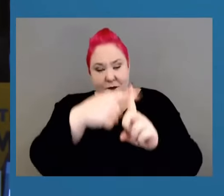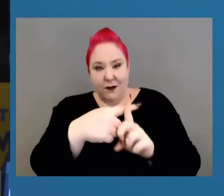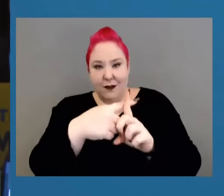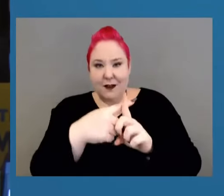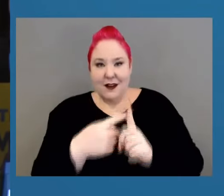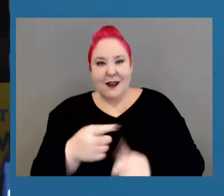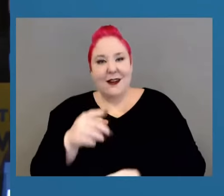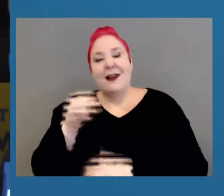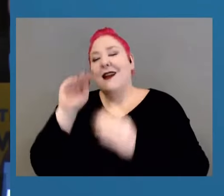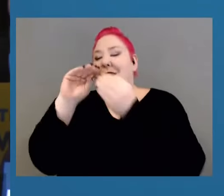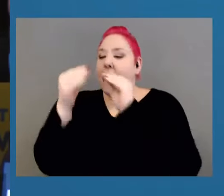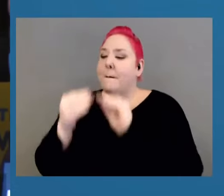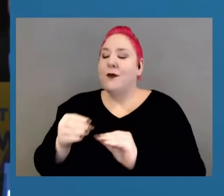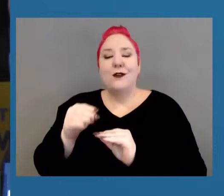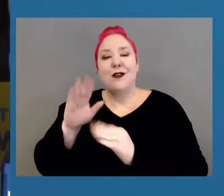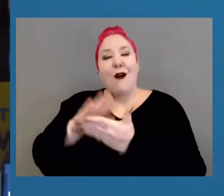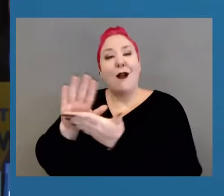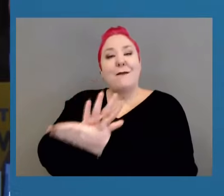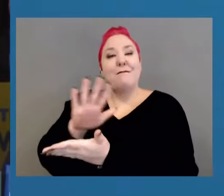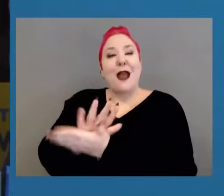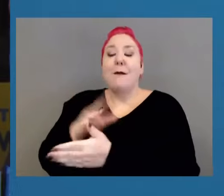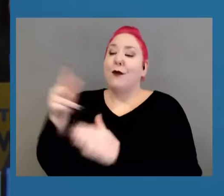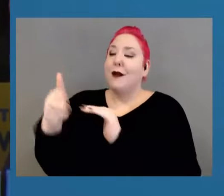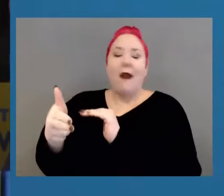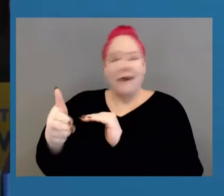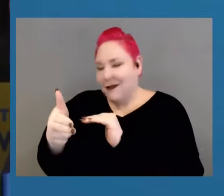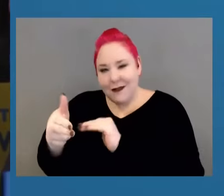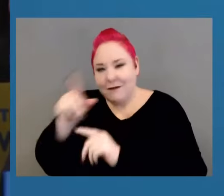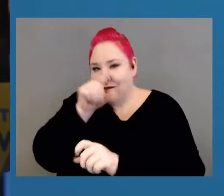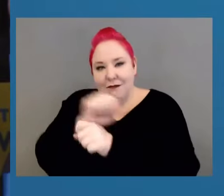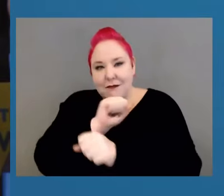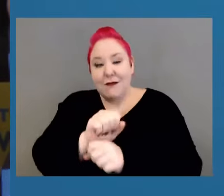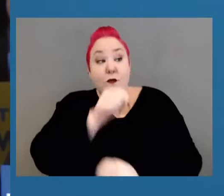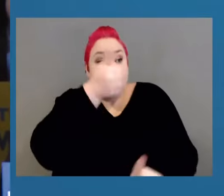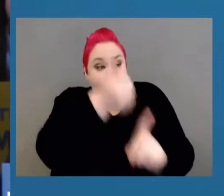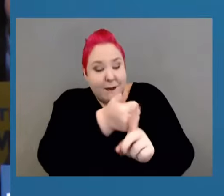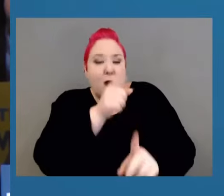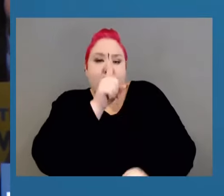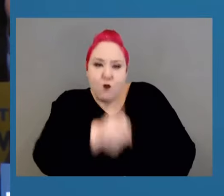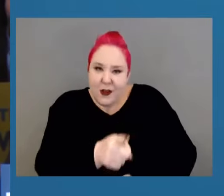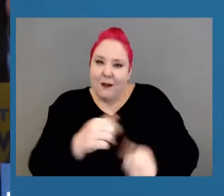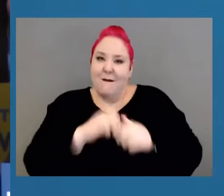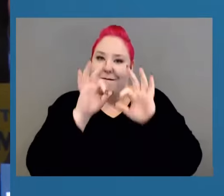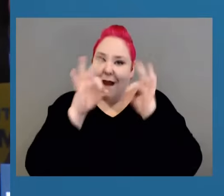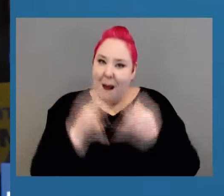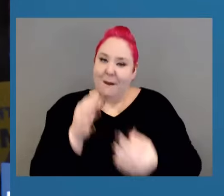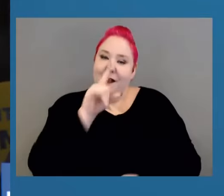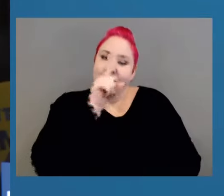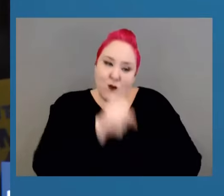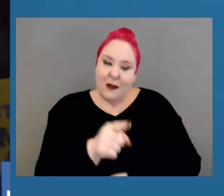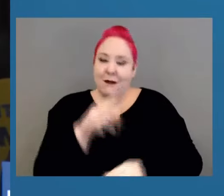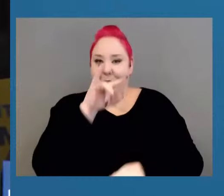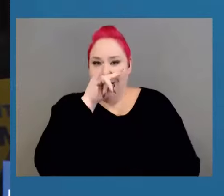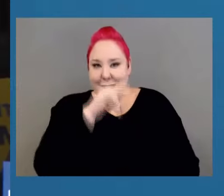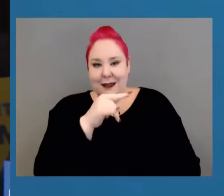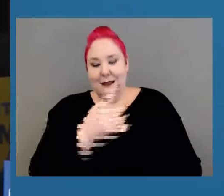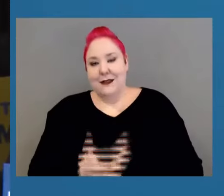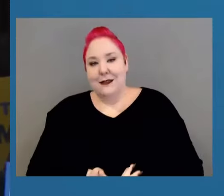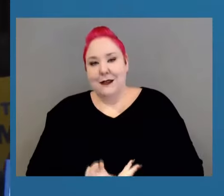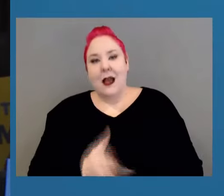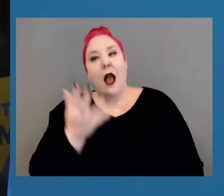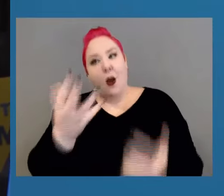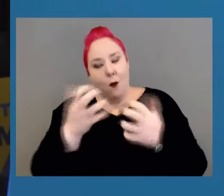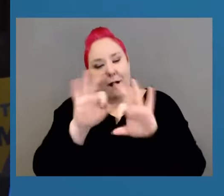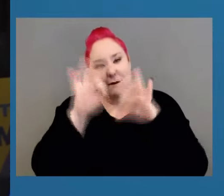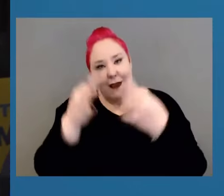paper. They impact real kids and families like mine. I want families to be healthy. I want